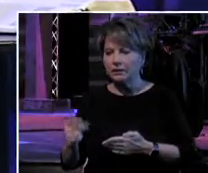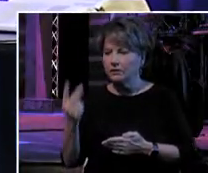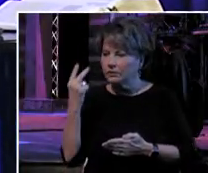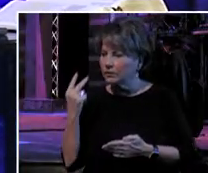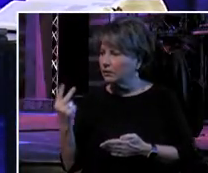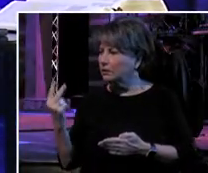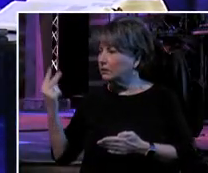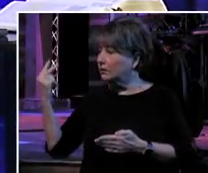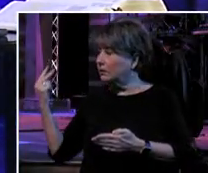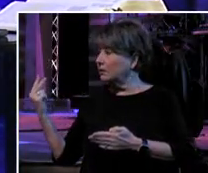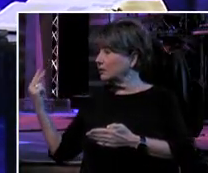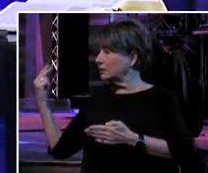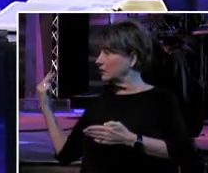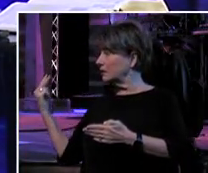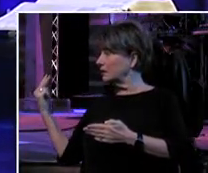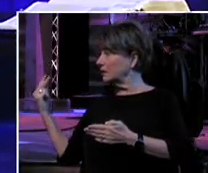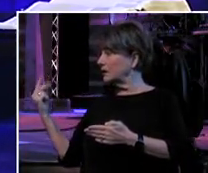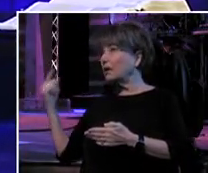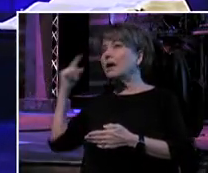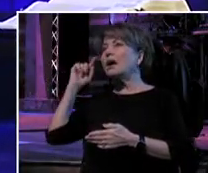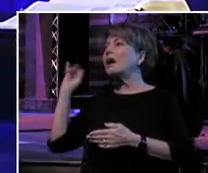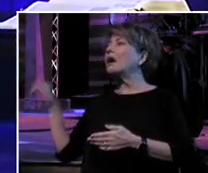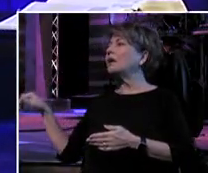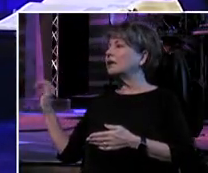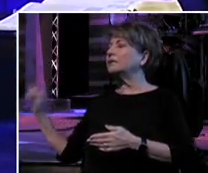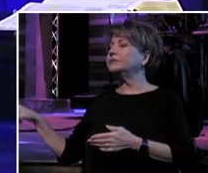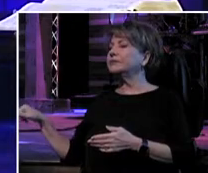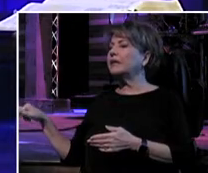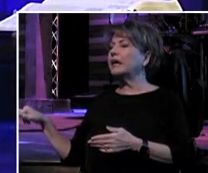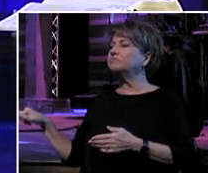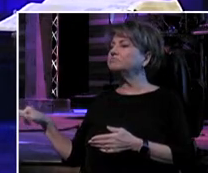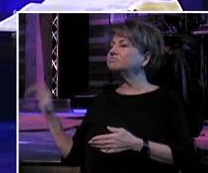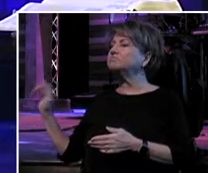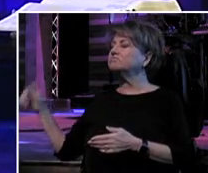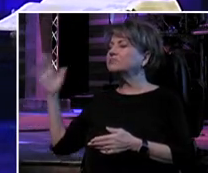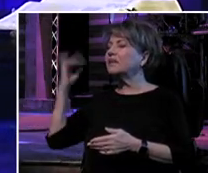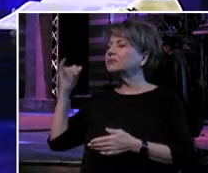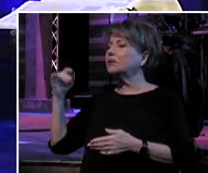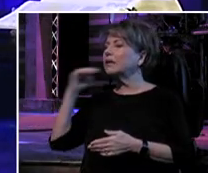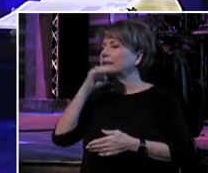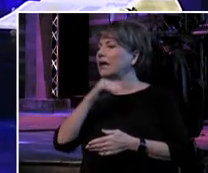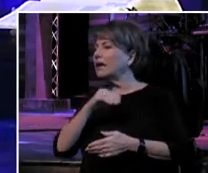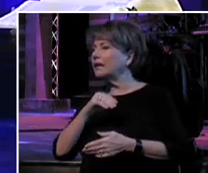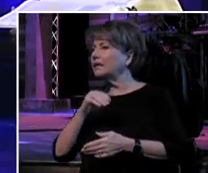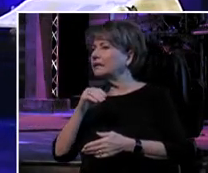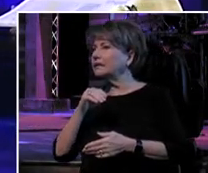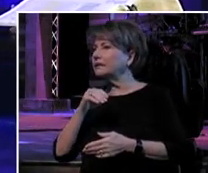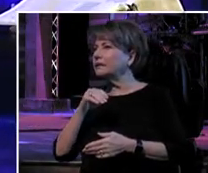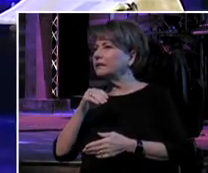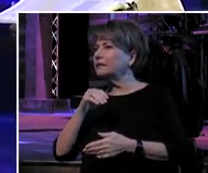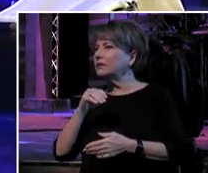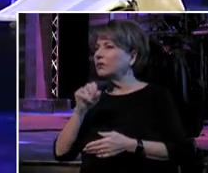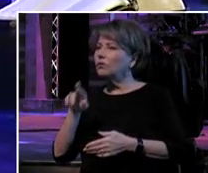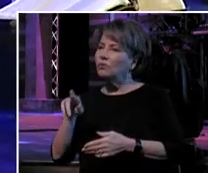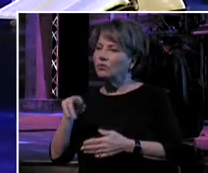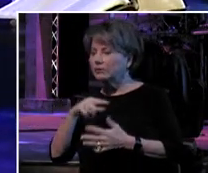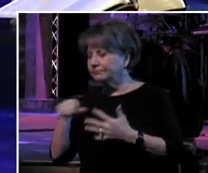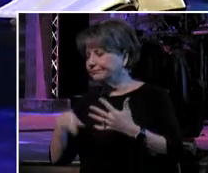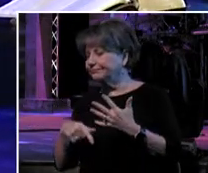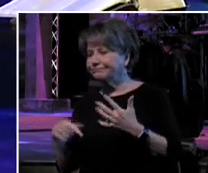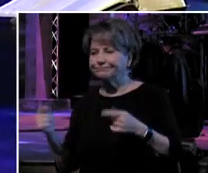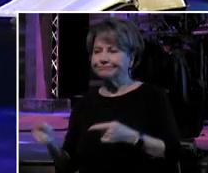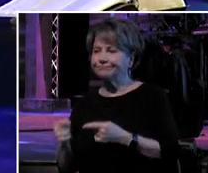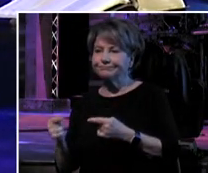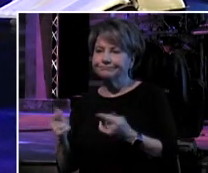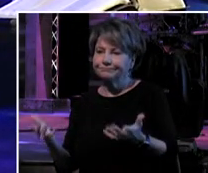in superstitious mode, you kind of go, oh, it's that why. Because I gave a half-truth to my wife that morning. And